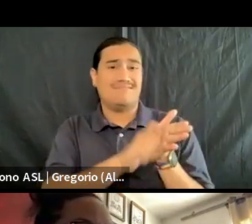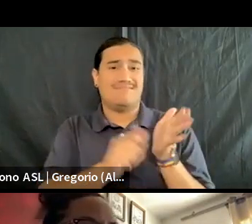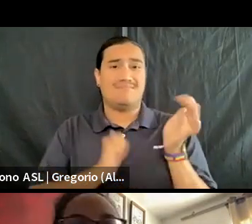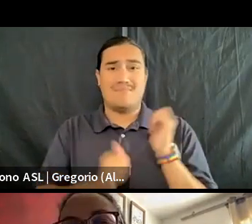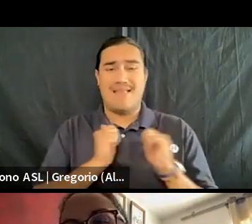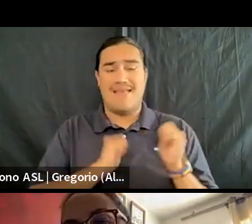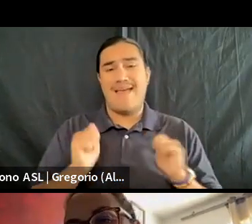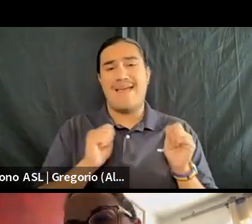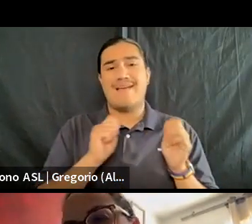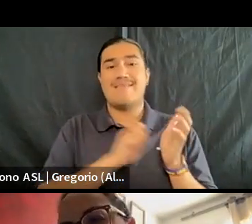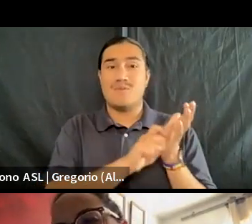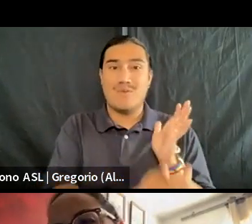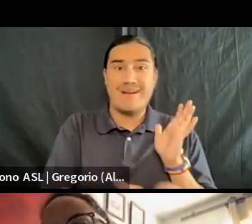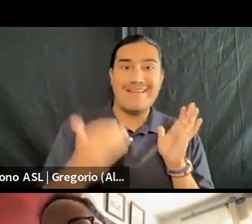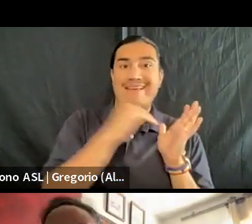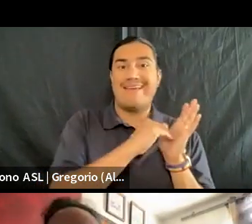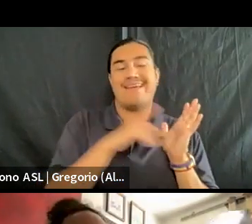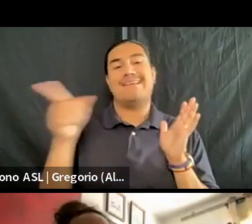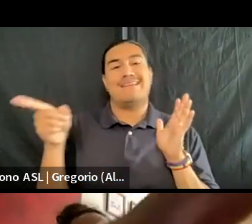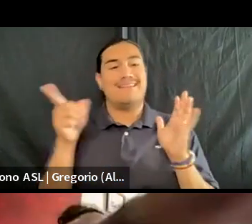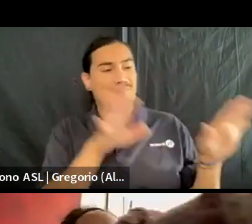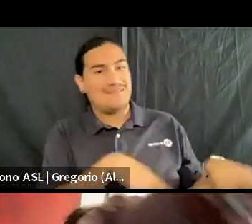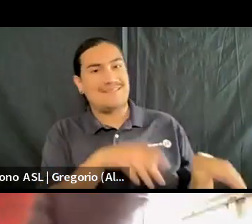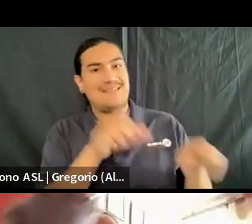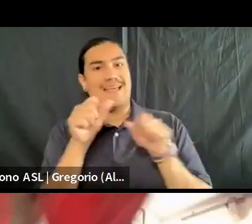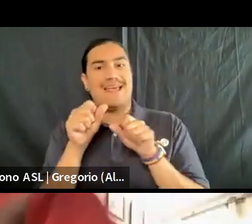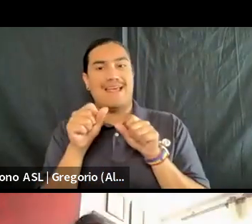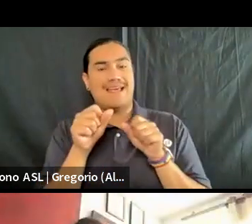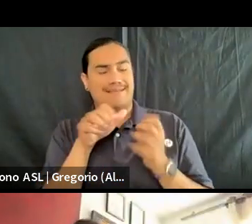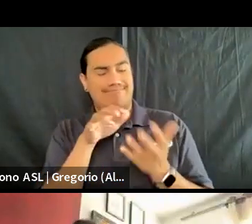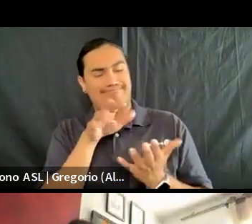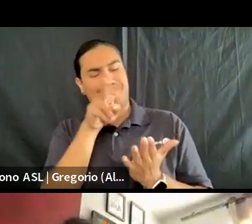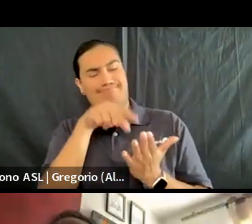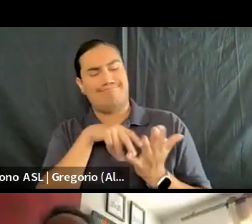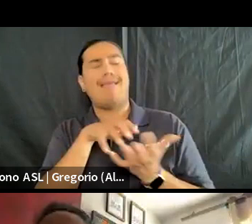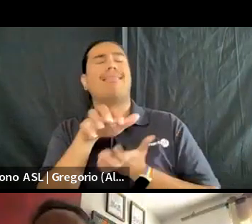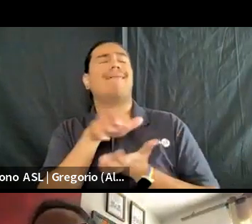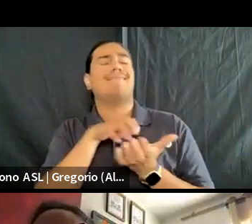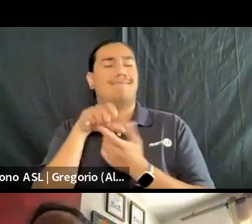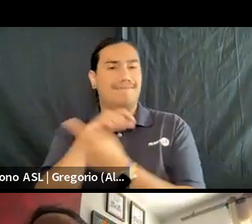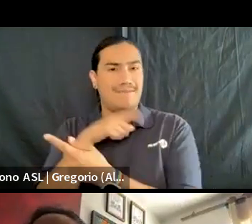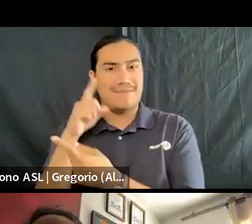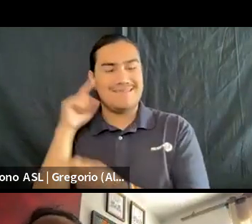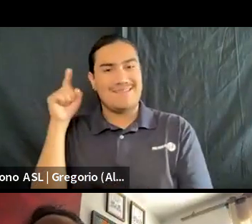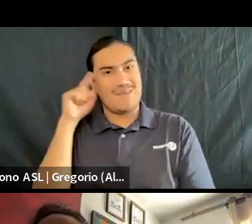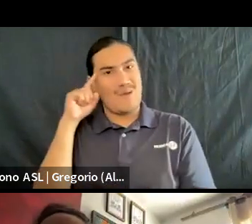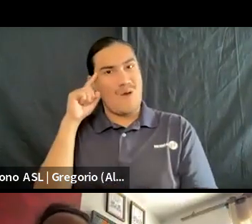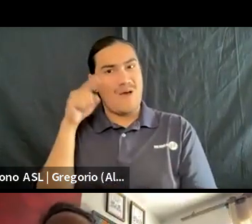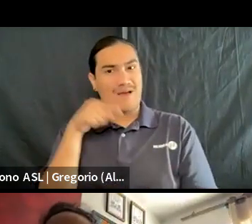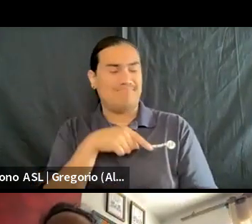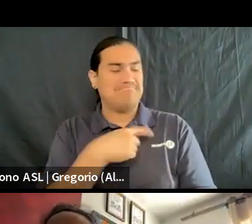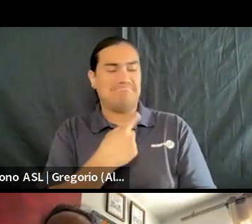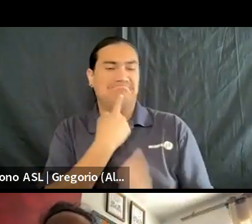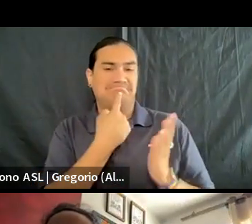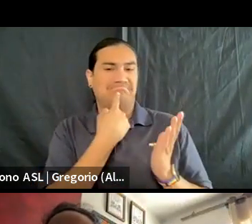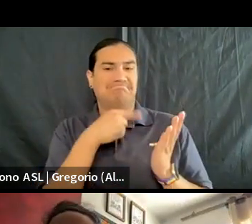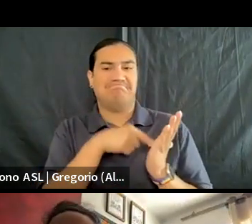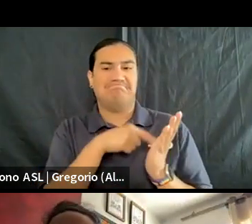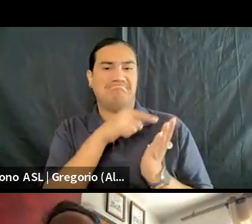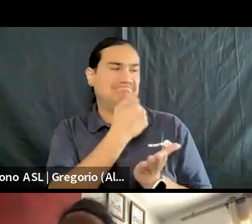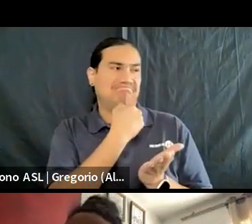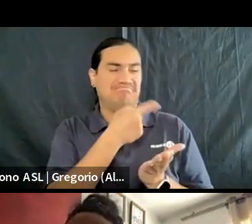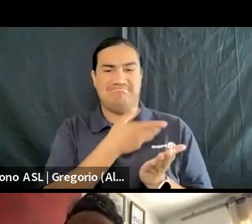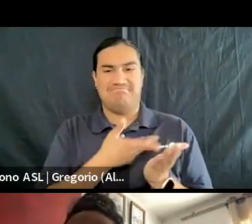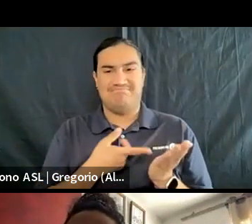rewrite my play, and he would take it and start laughing at it because he thought it sucked. He would, you